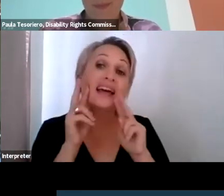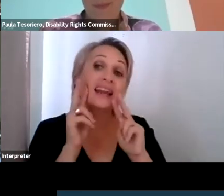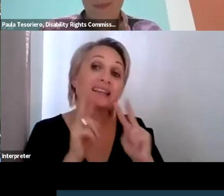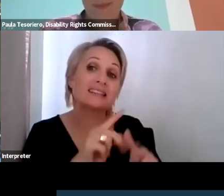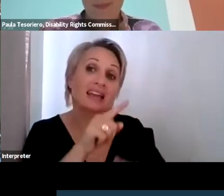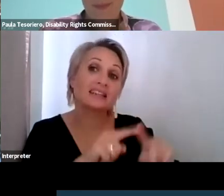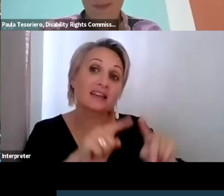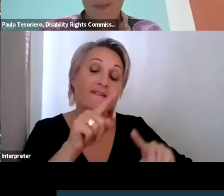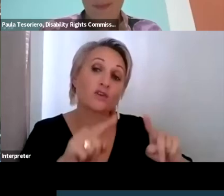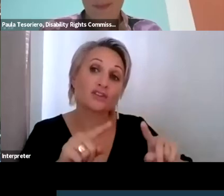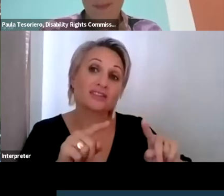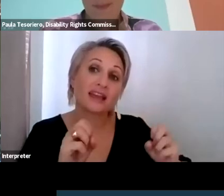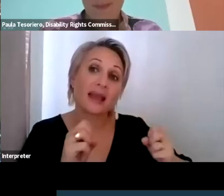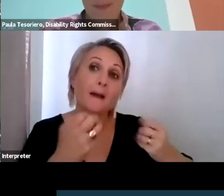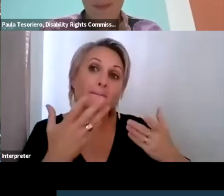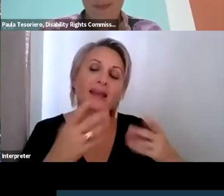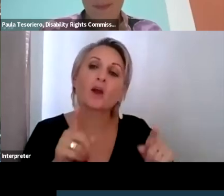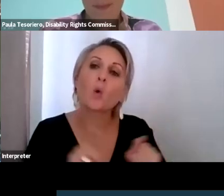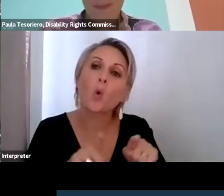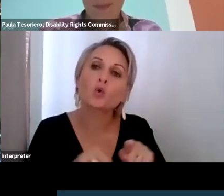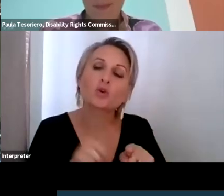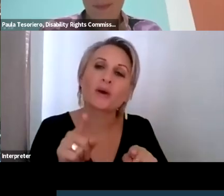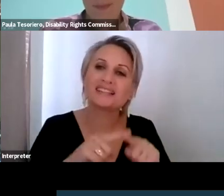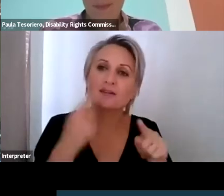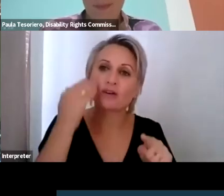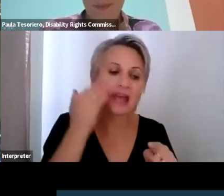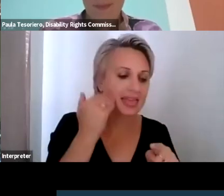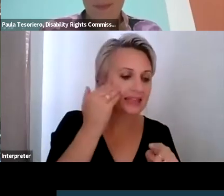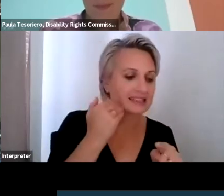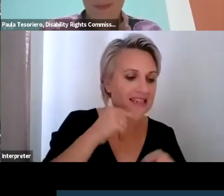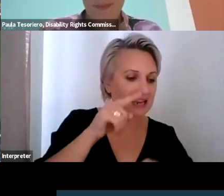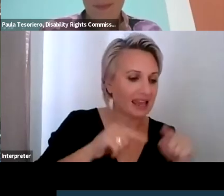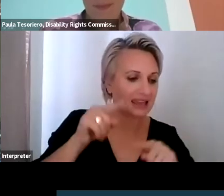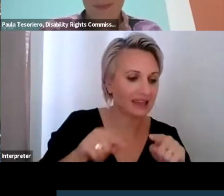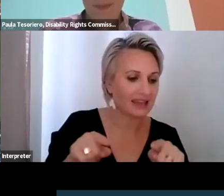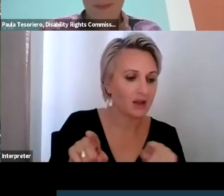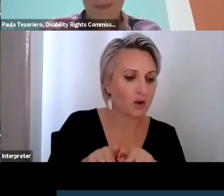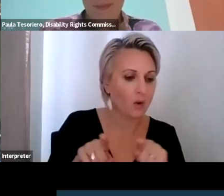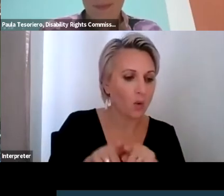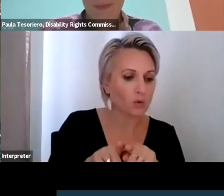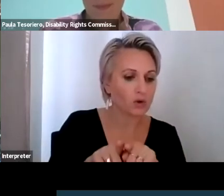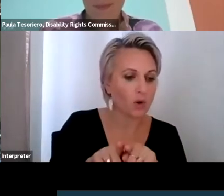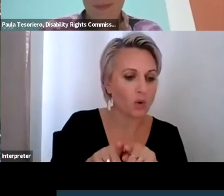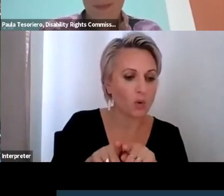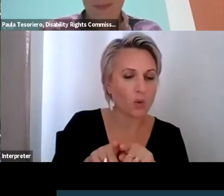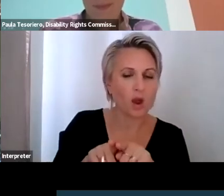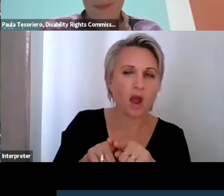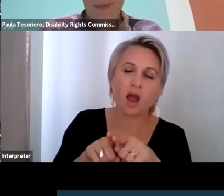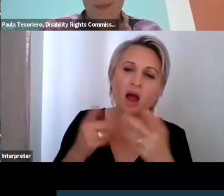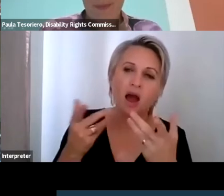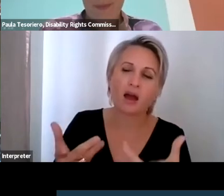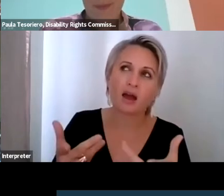ethnicity and better representation of different ethnic makeup from around New Zealand cricket.